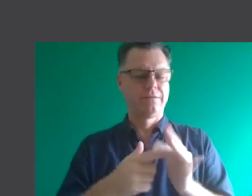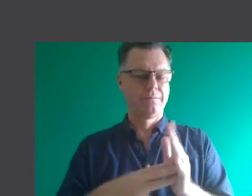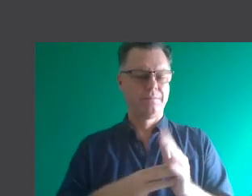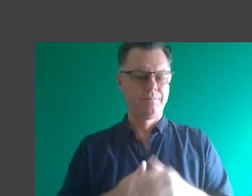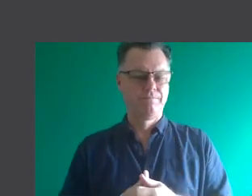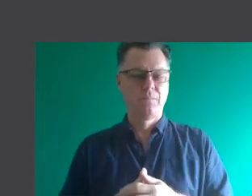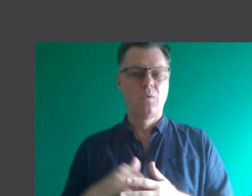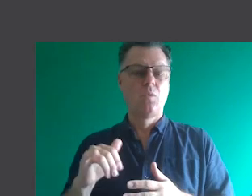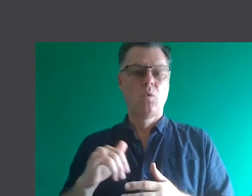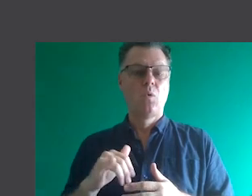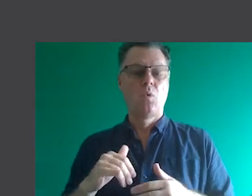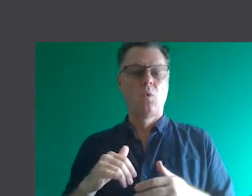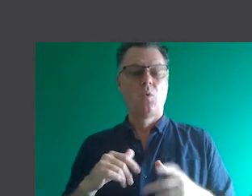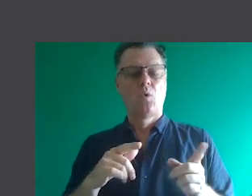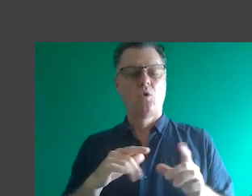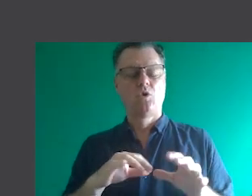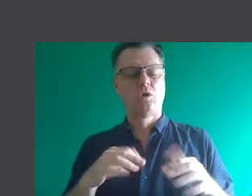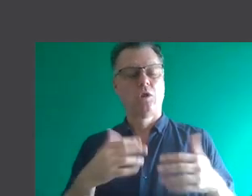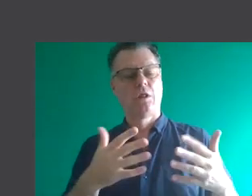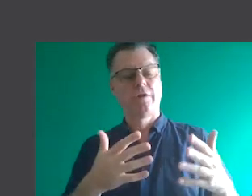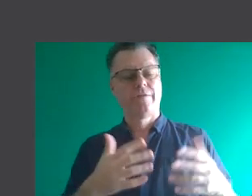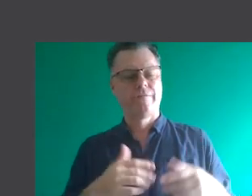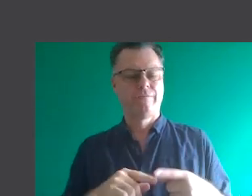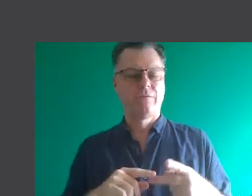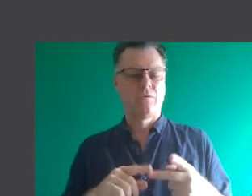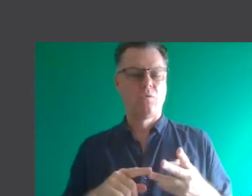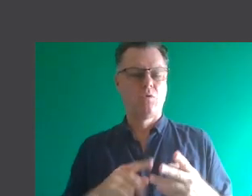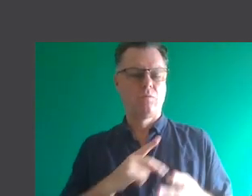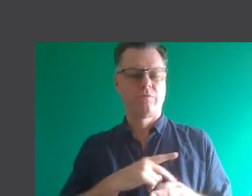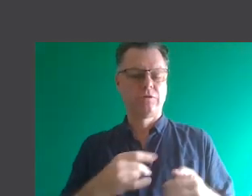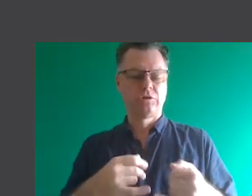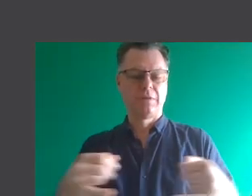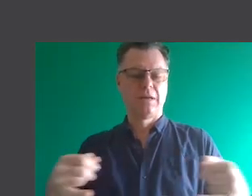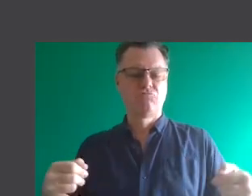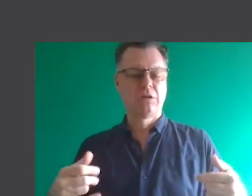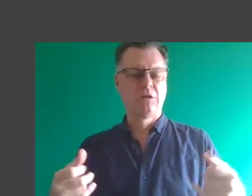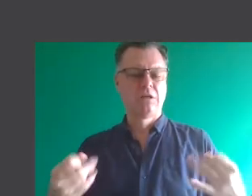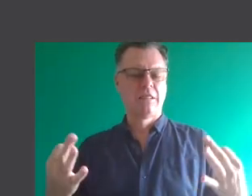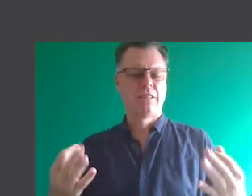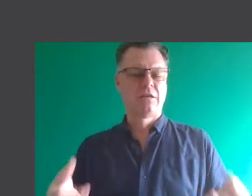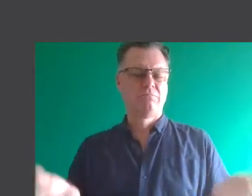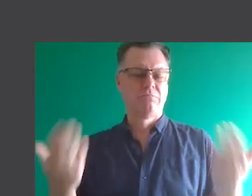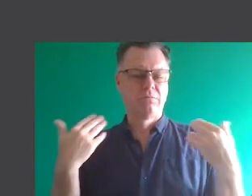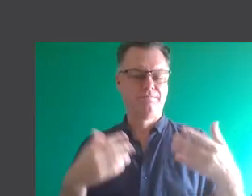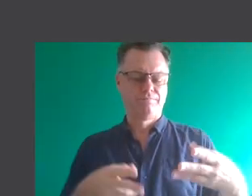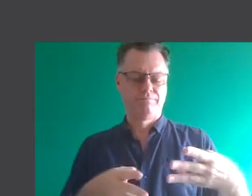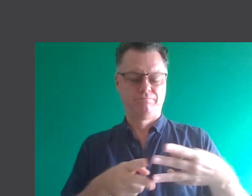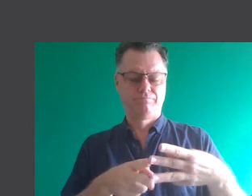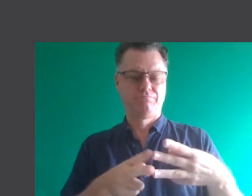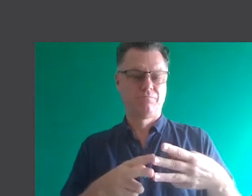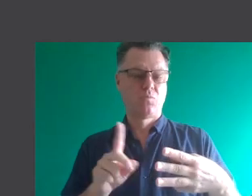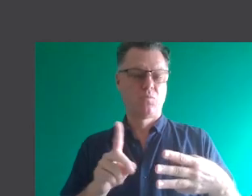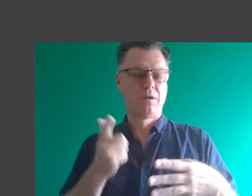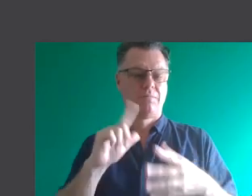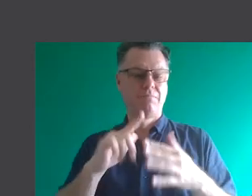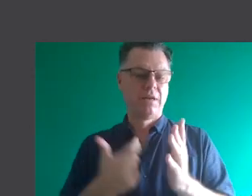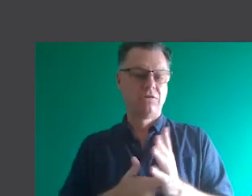favouritism, as well as inaction and breach of professional boundaries. And the latter two relate